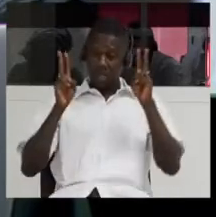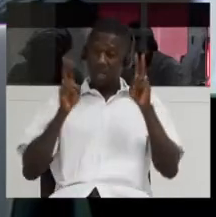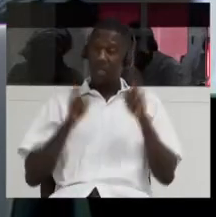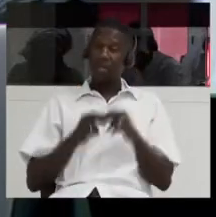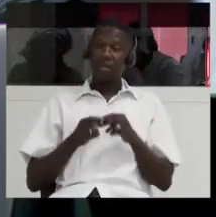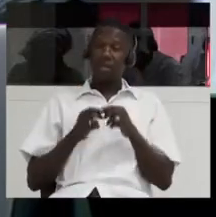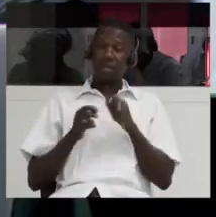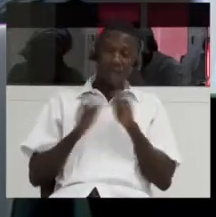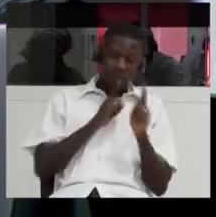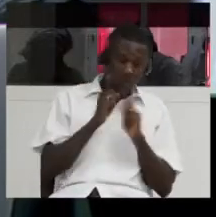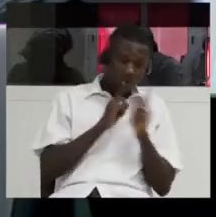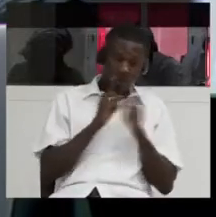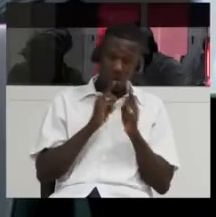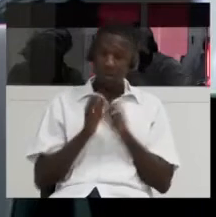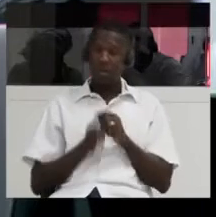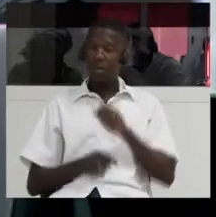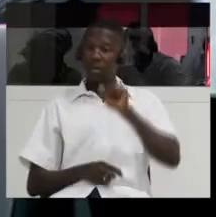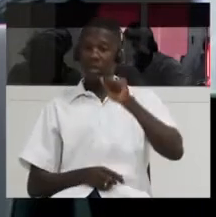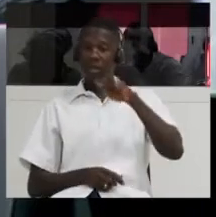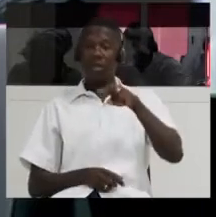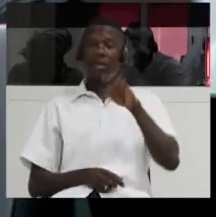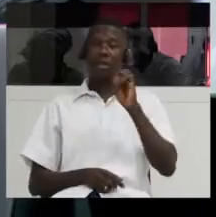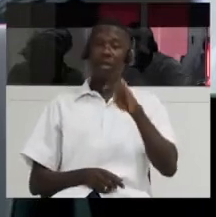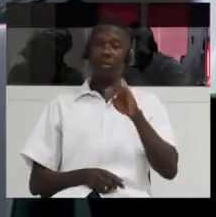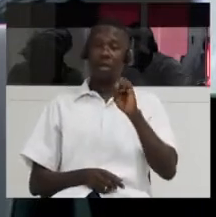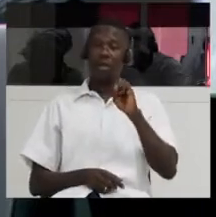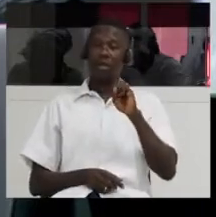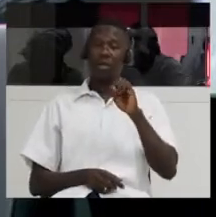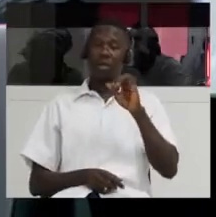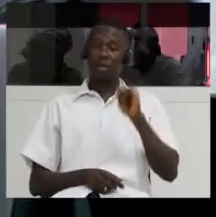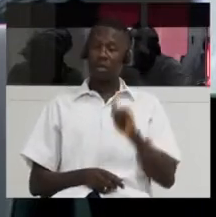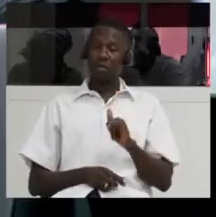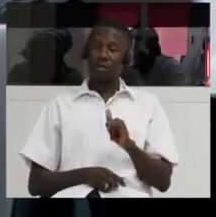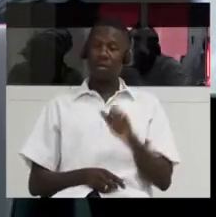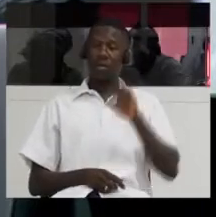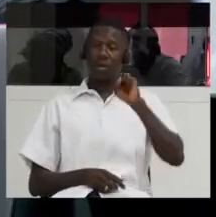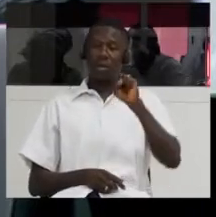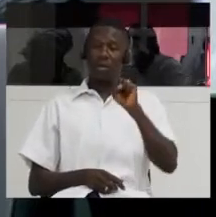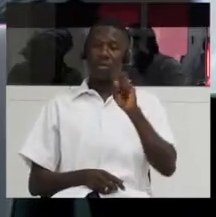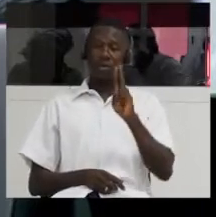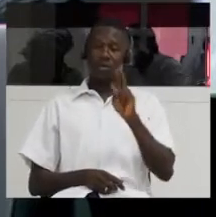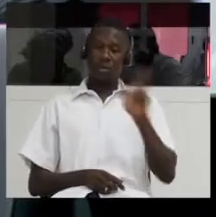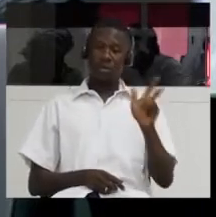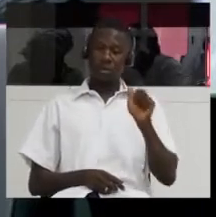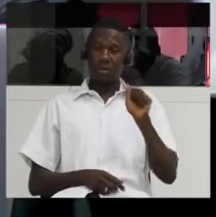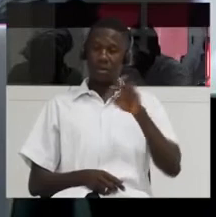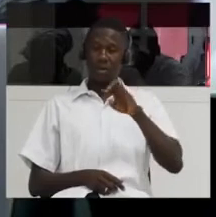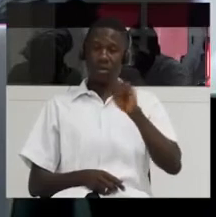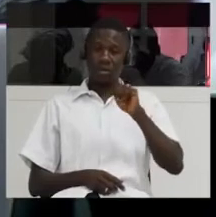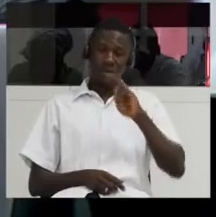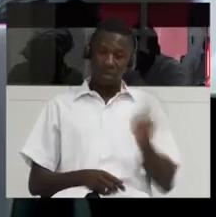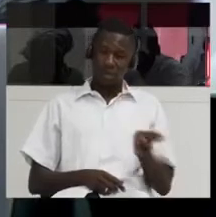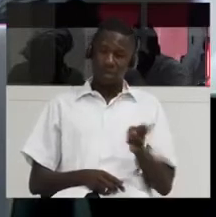Armiyao, that was Captain Suare, and Captain Suare asked his